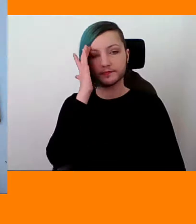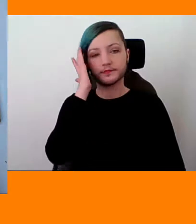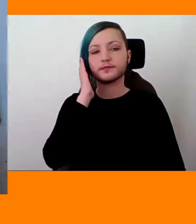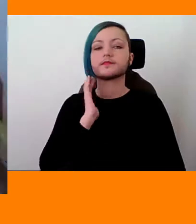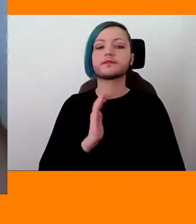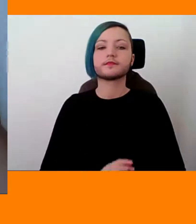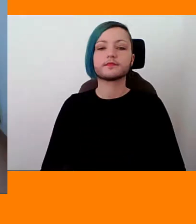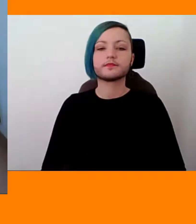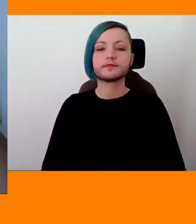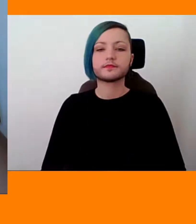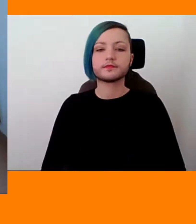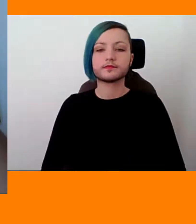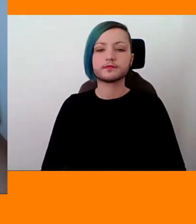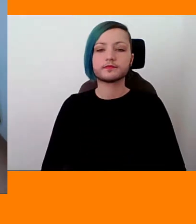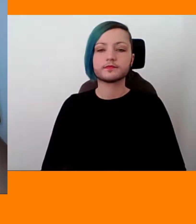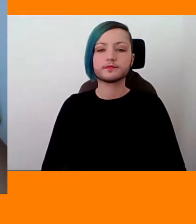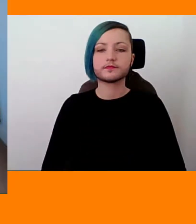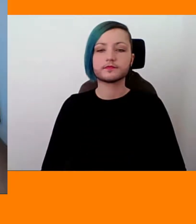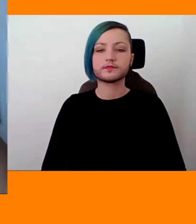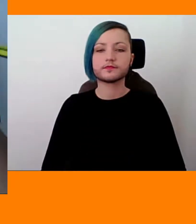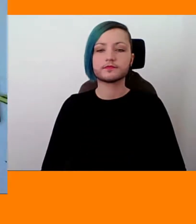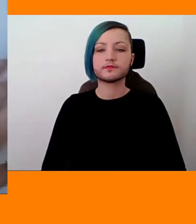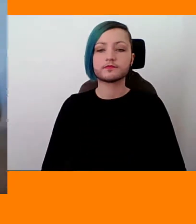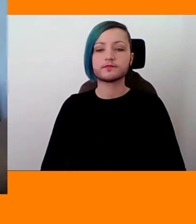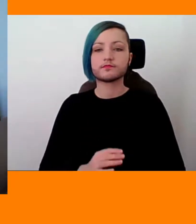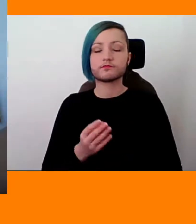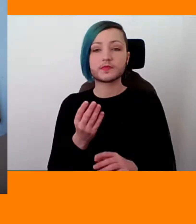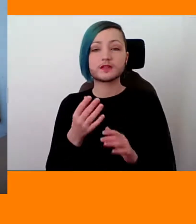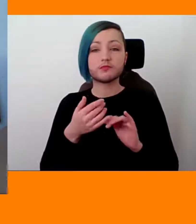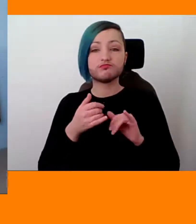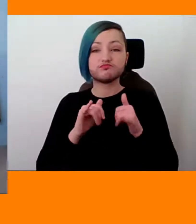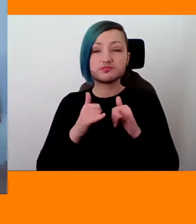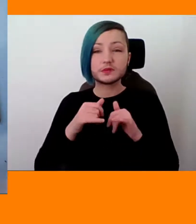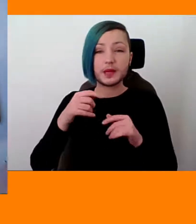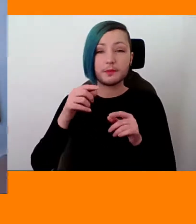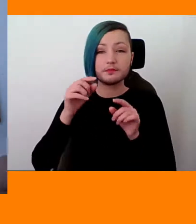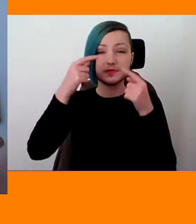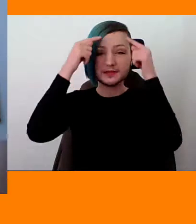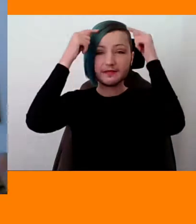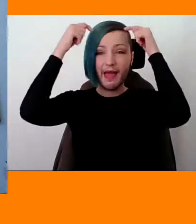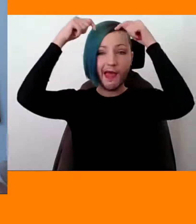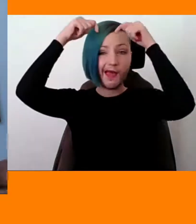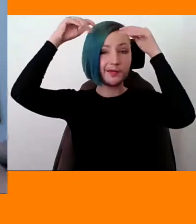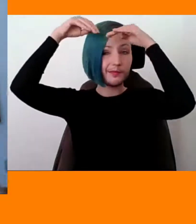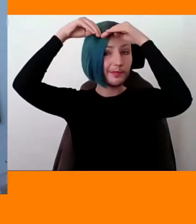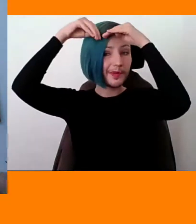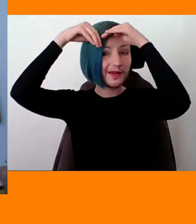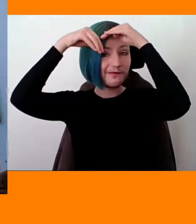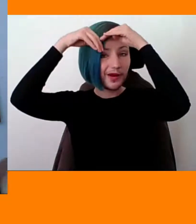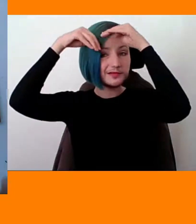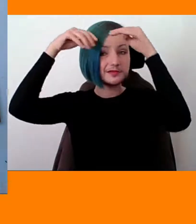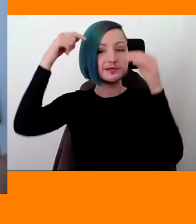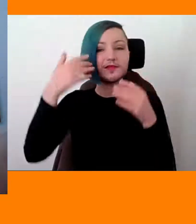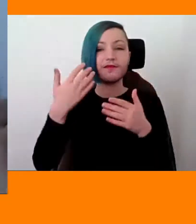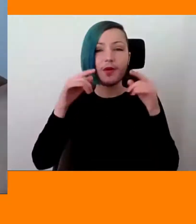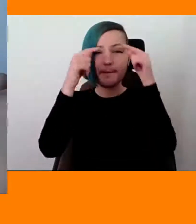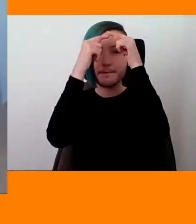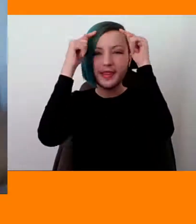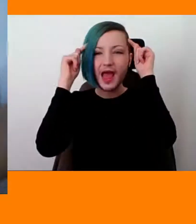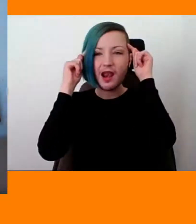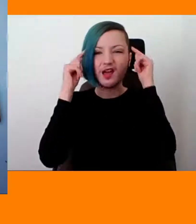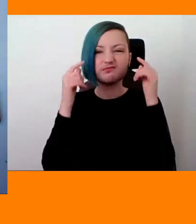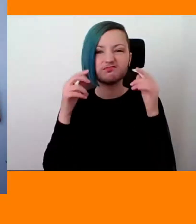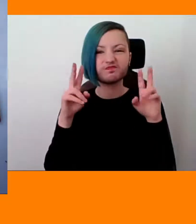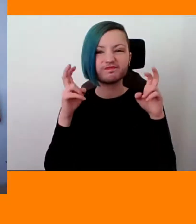There's going to be some sections where the hair is going to come out a little bit further than the hairline. These are going to be what we call baby hairs,